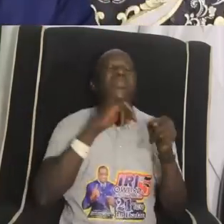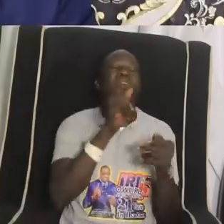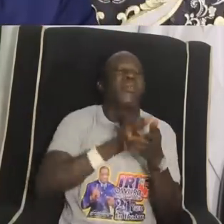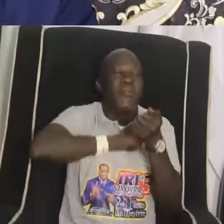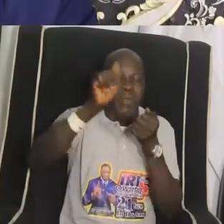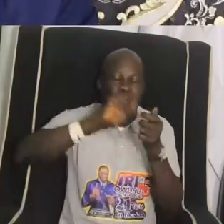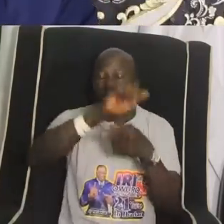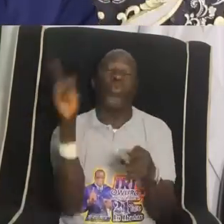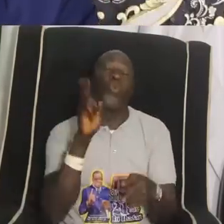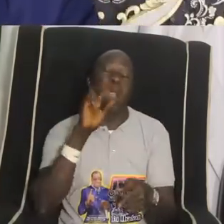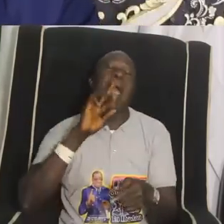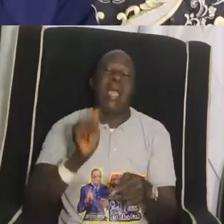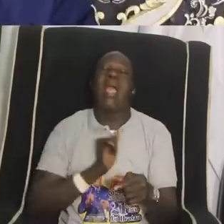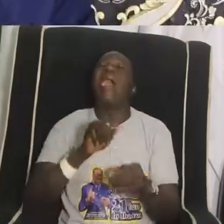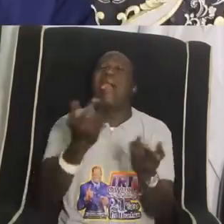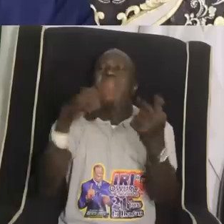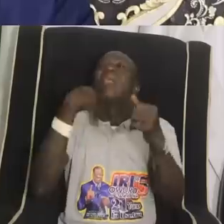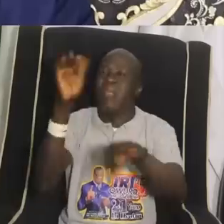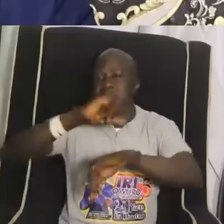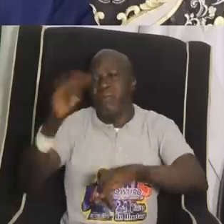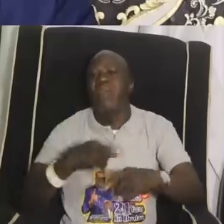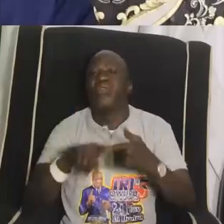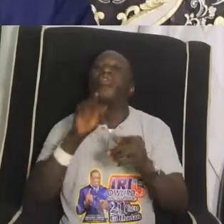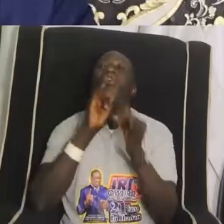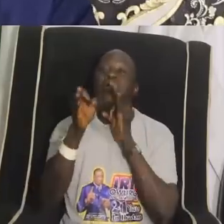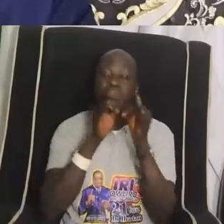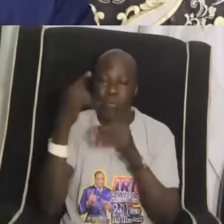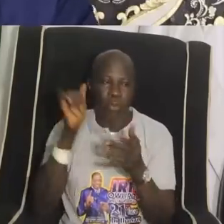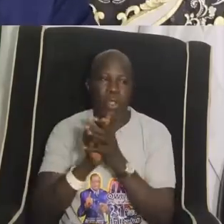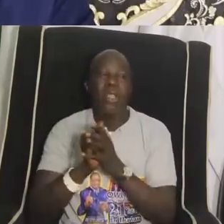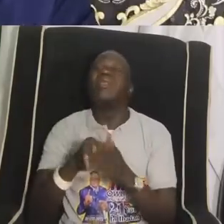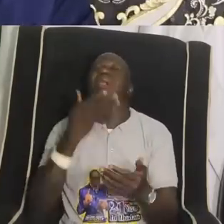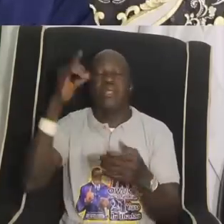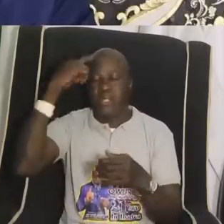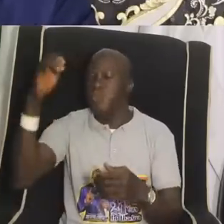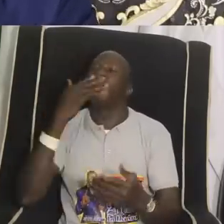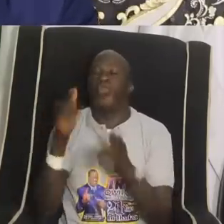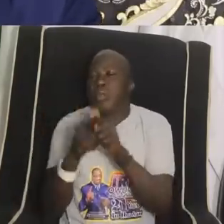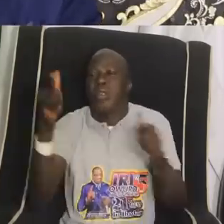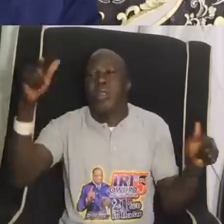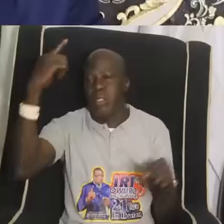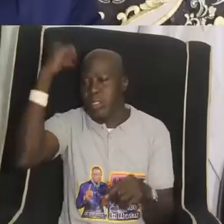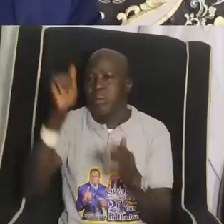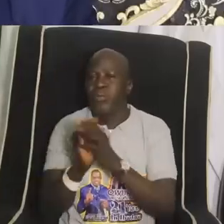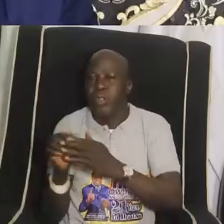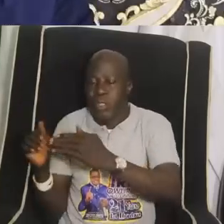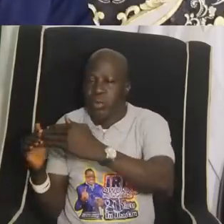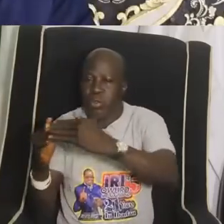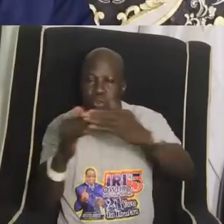person that is not fast to where I am, you can come and meet me. I will tell you. Dad is a great one. He is